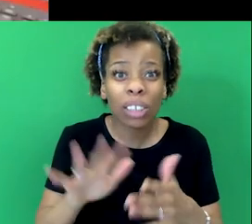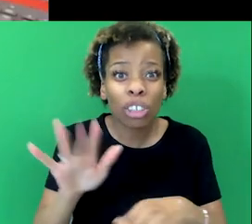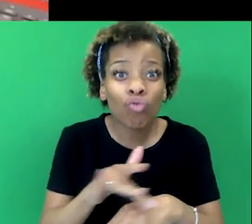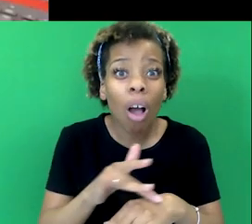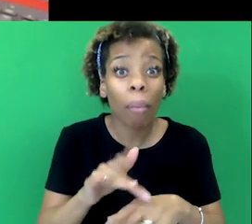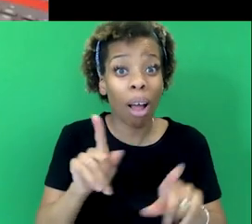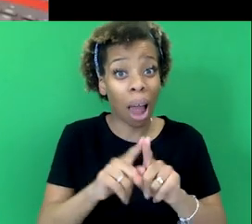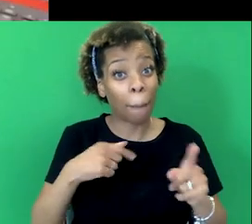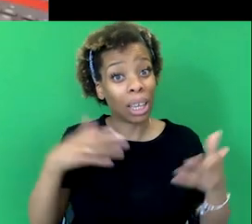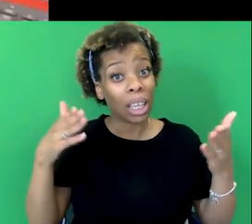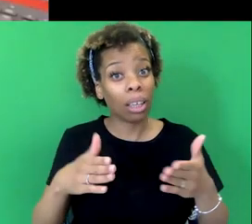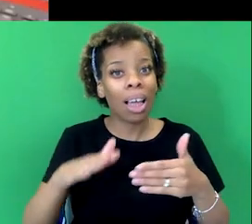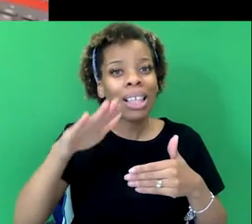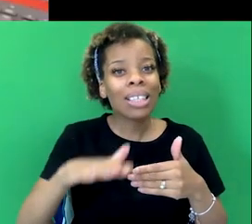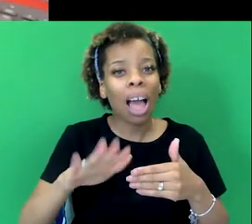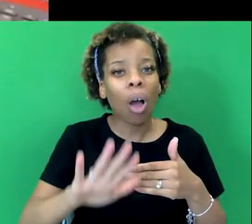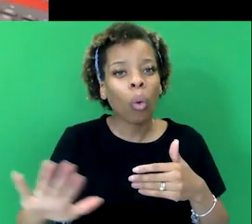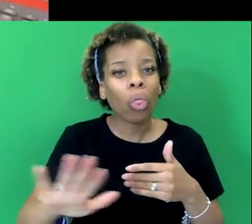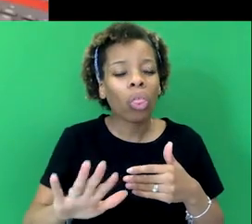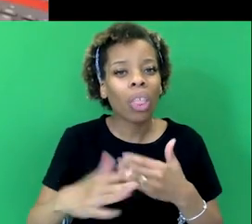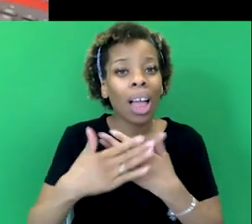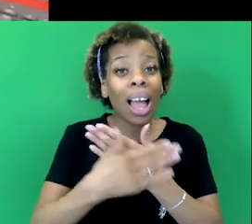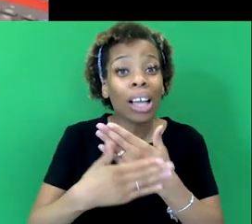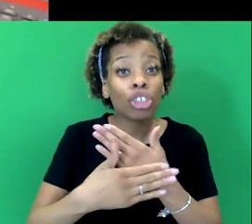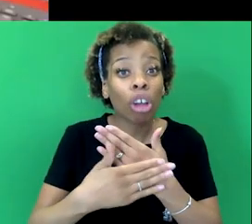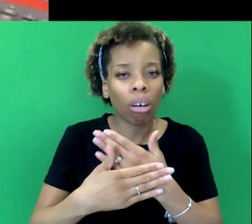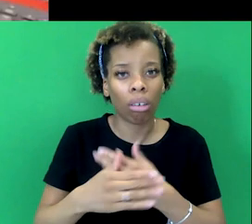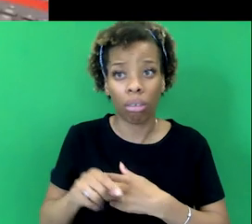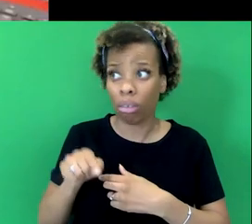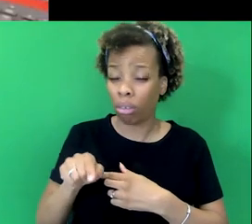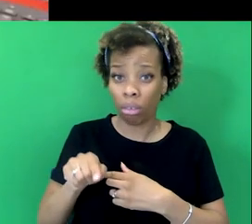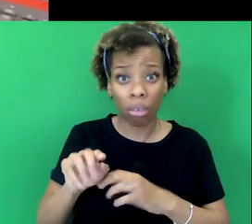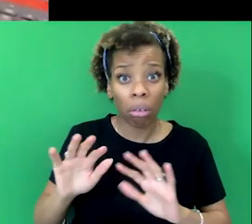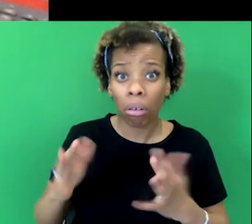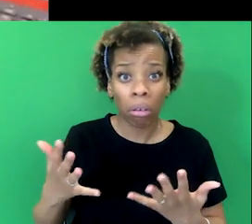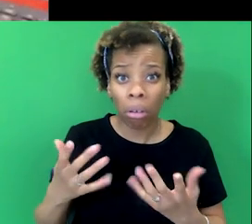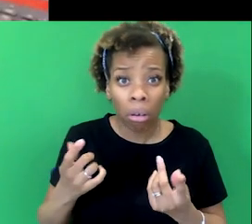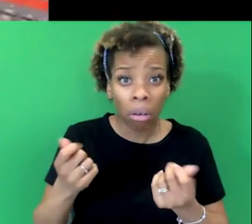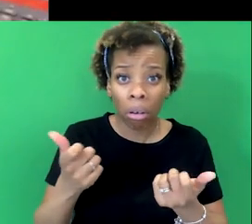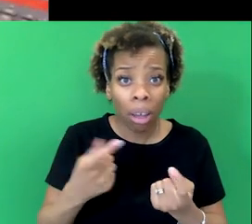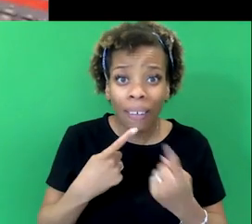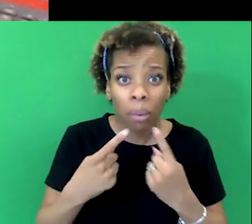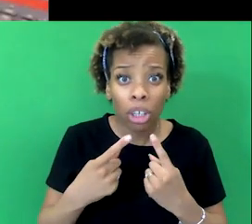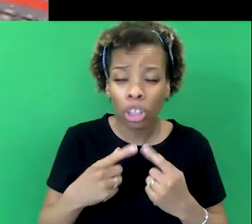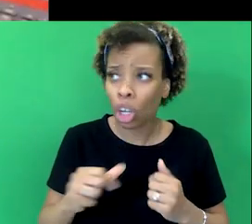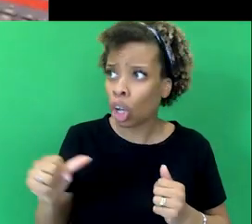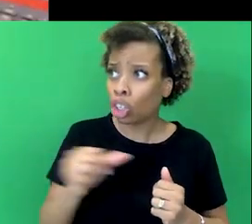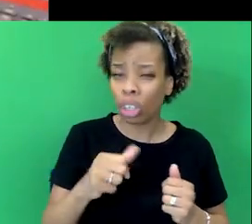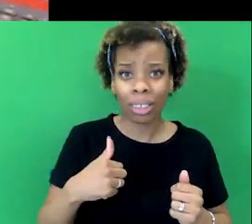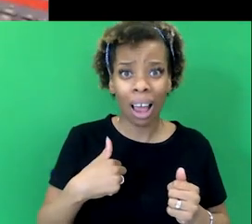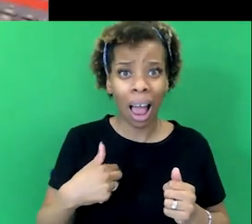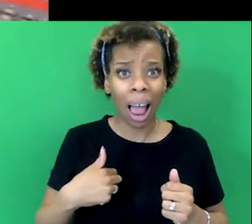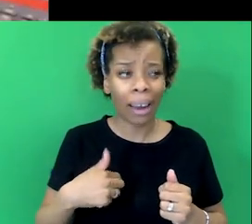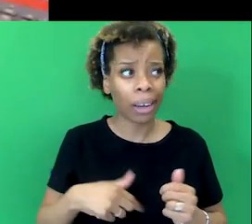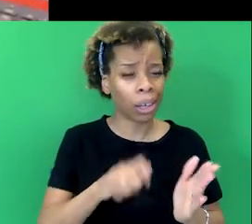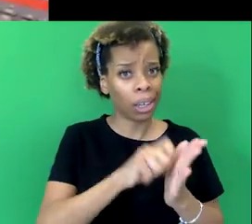to kind of go, you know, should I be making them better? Maybe I, you know, should